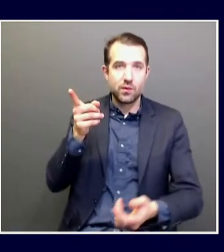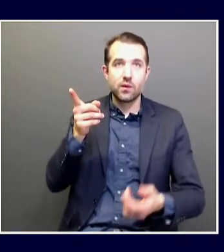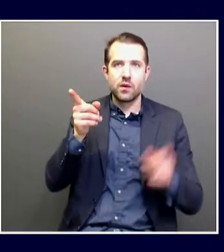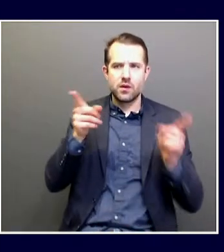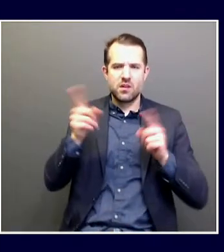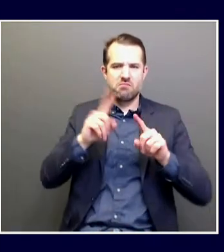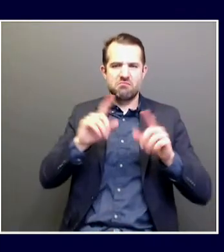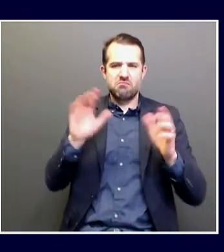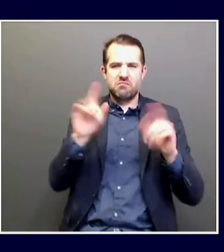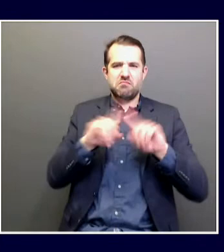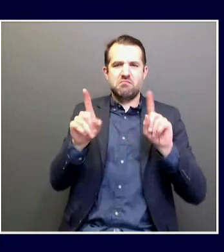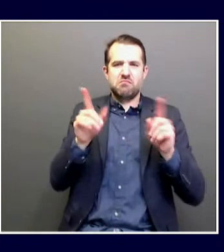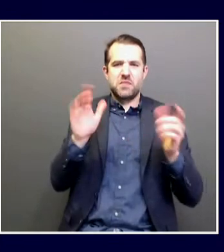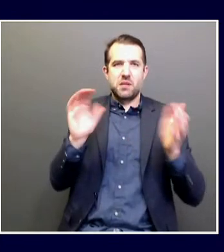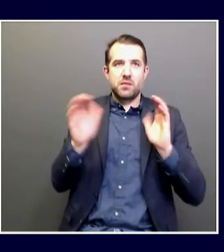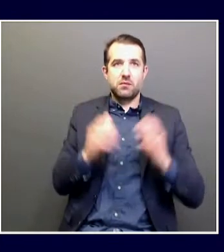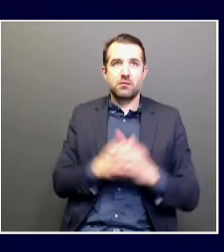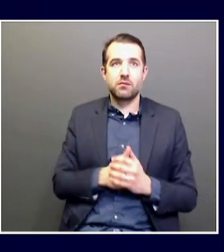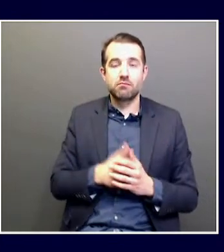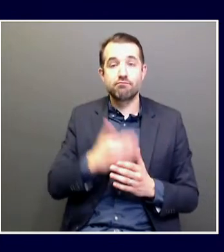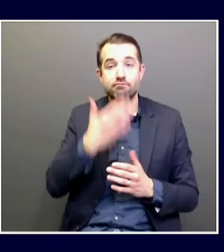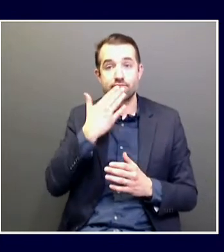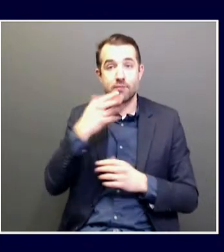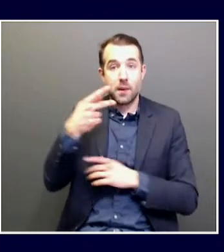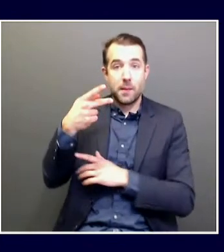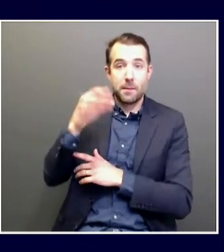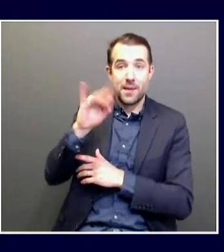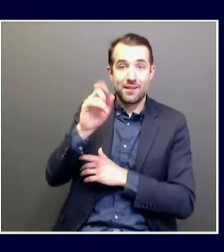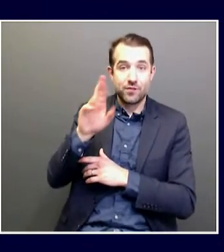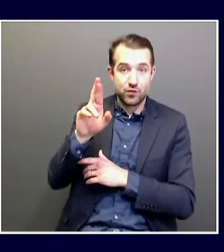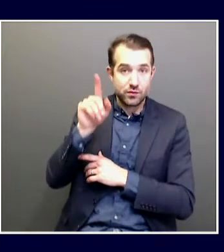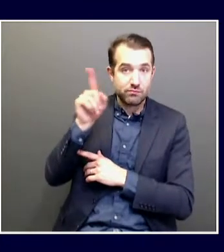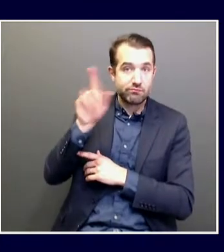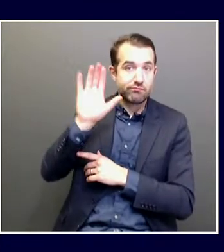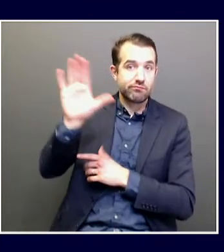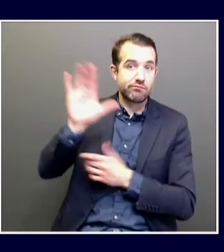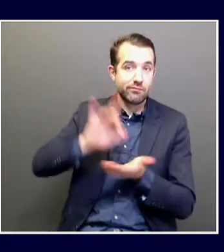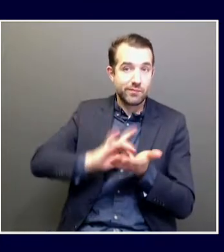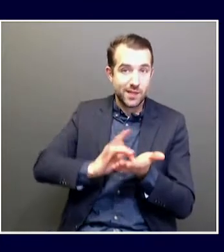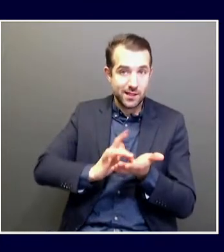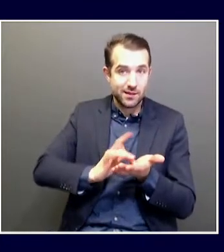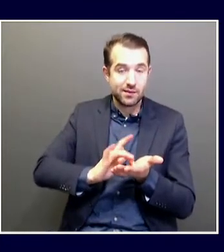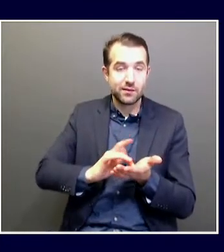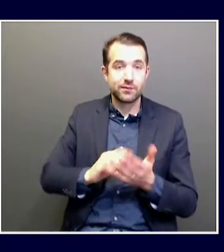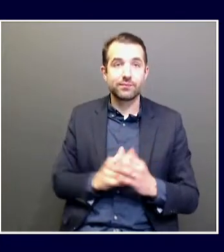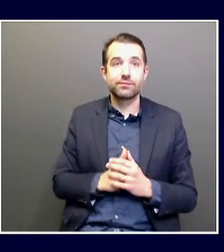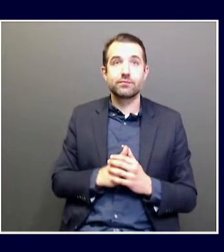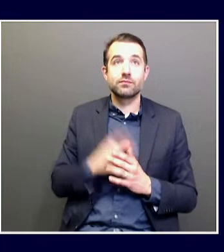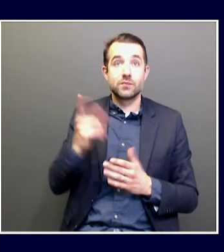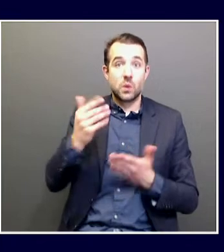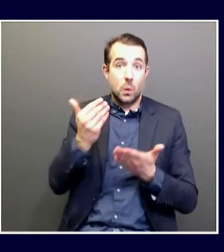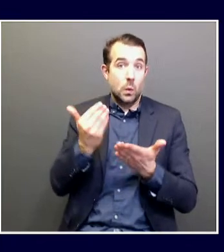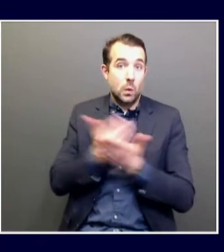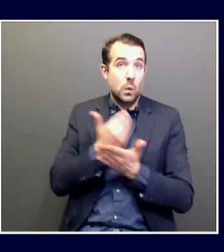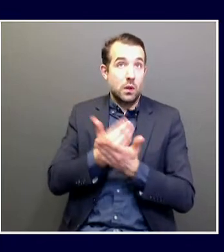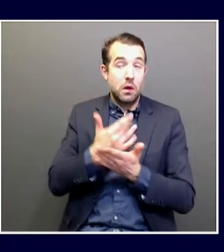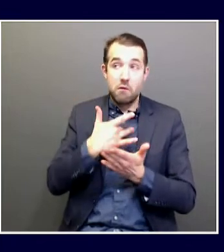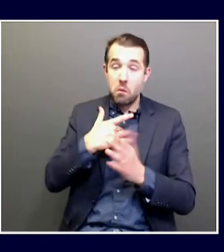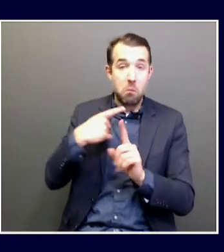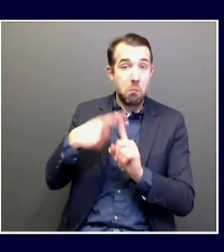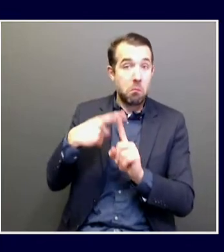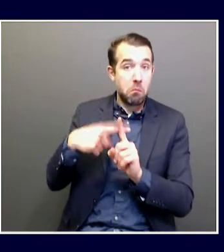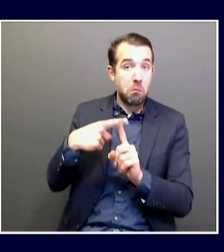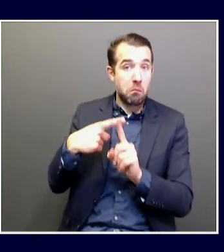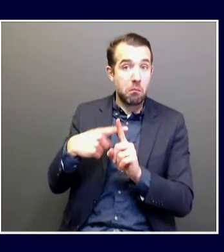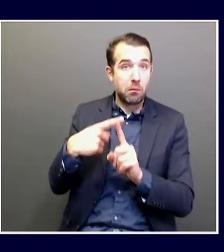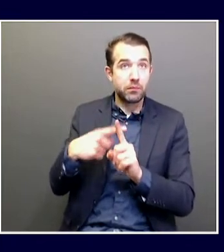Pfizer pill, Paxlovid, as it's been termed. It is encouraging. That's really the bottom line up